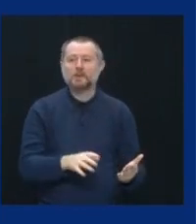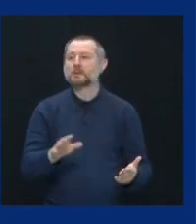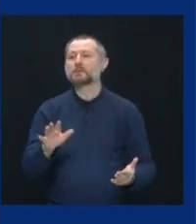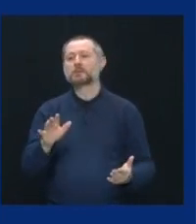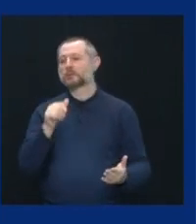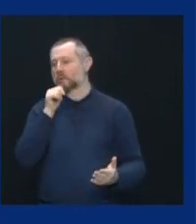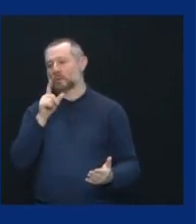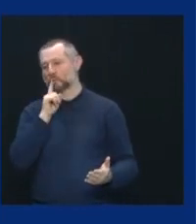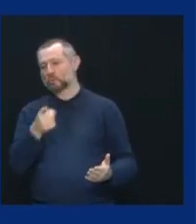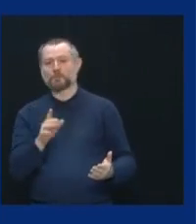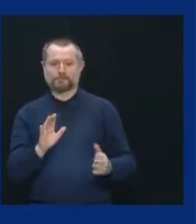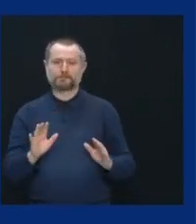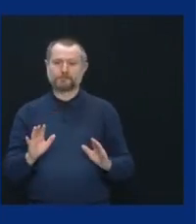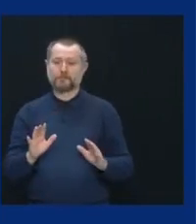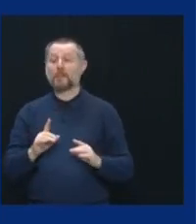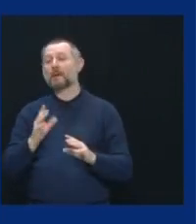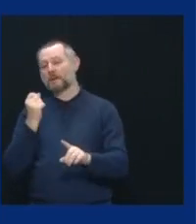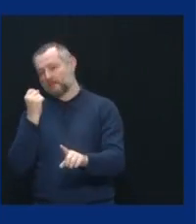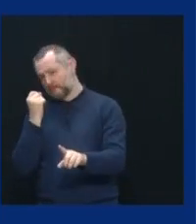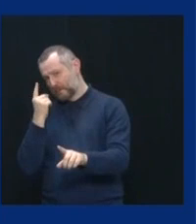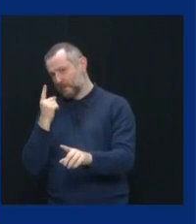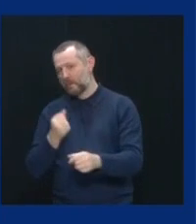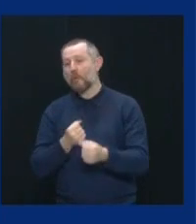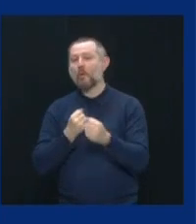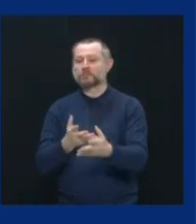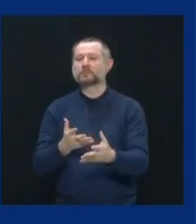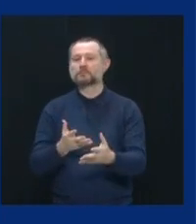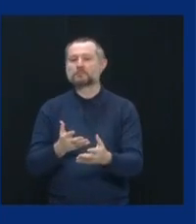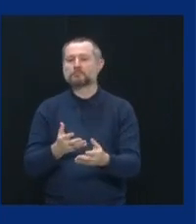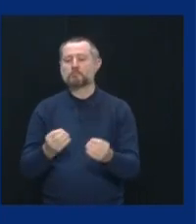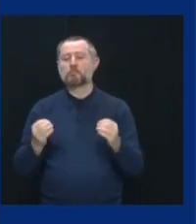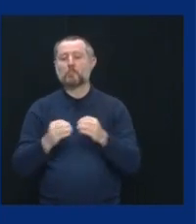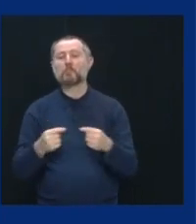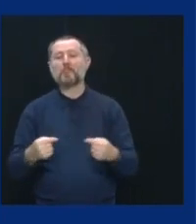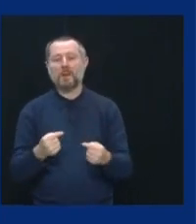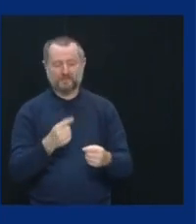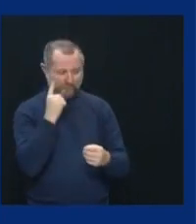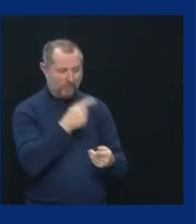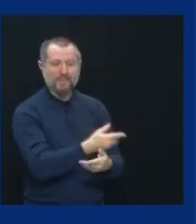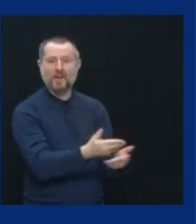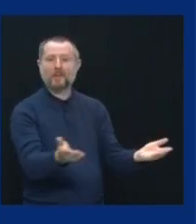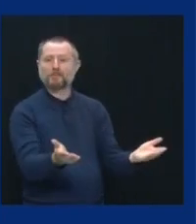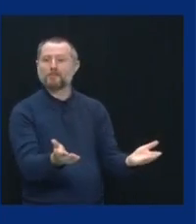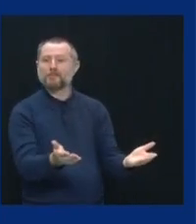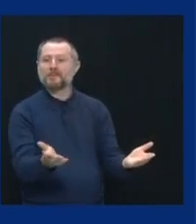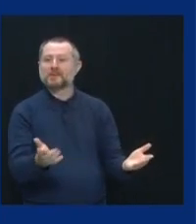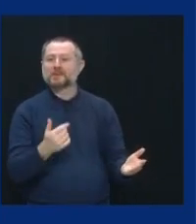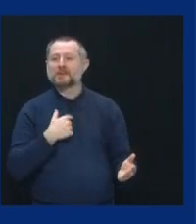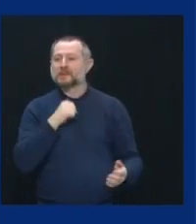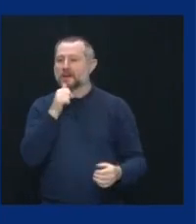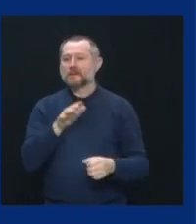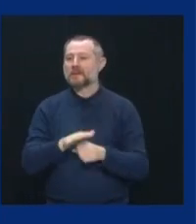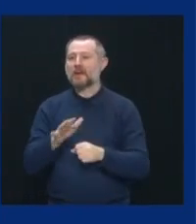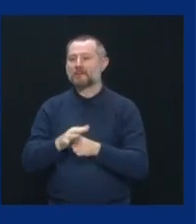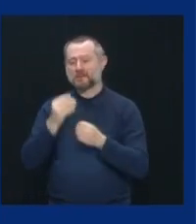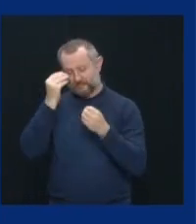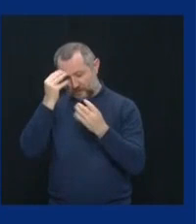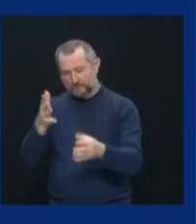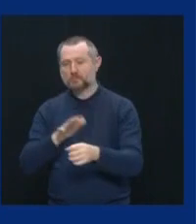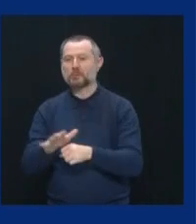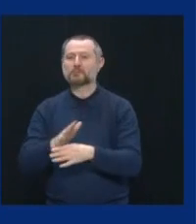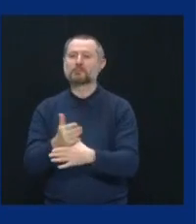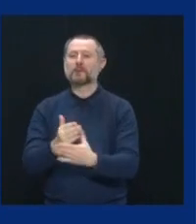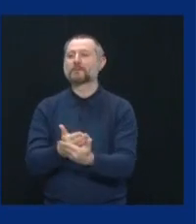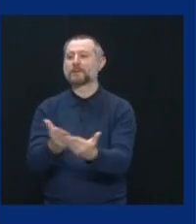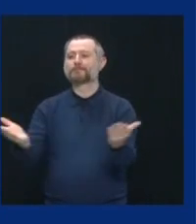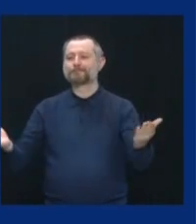it created pain. And that's because we created a void and we didn't answer